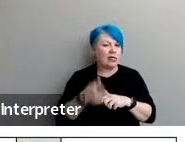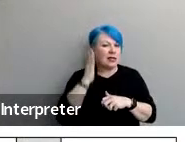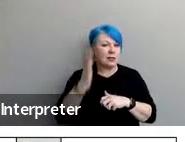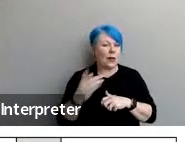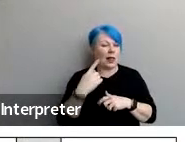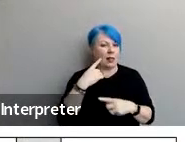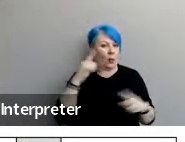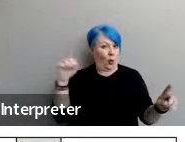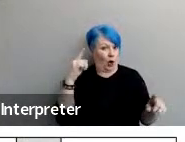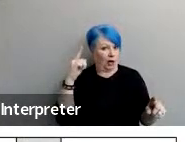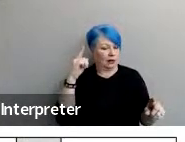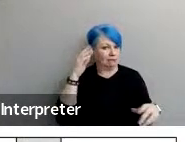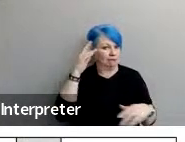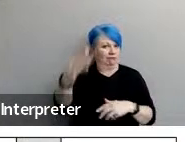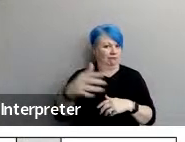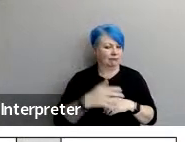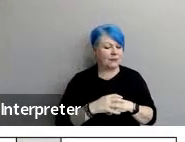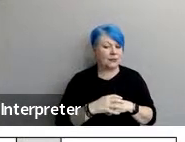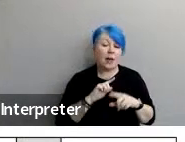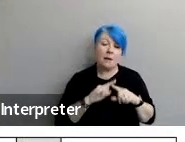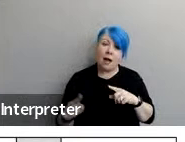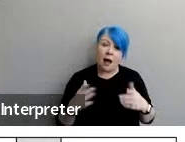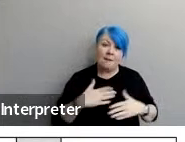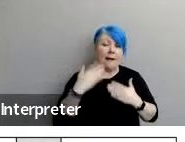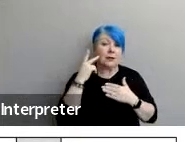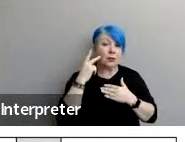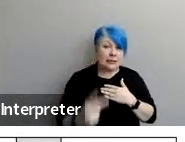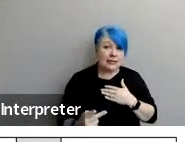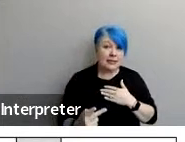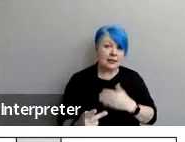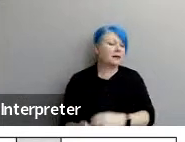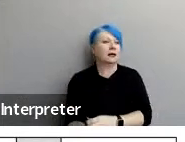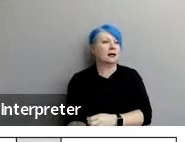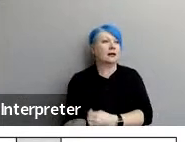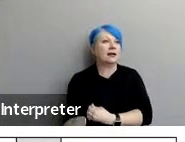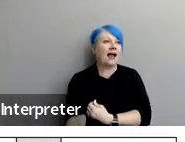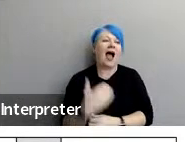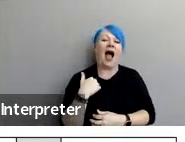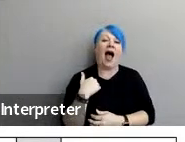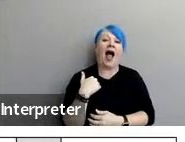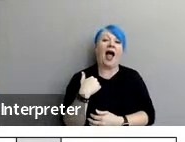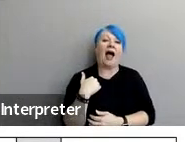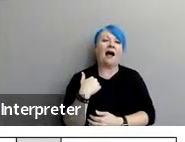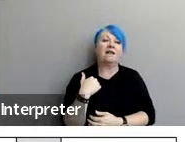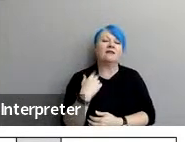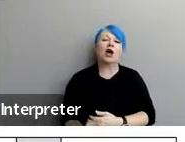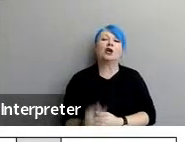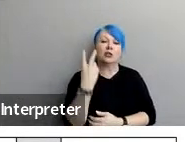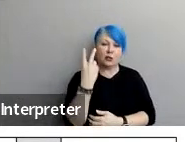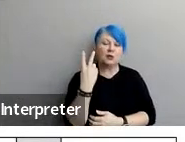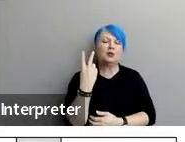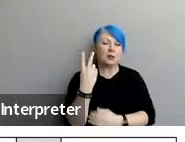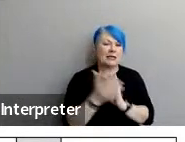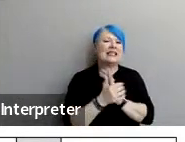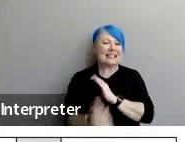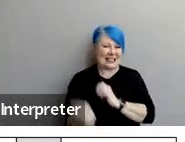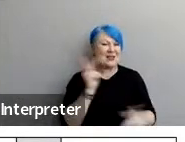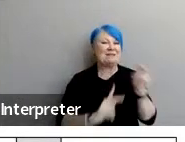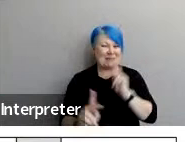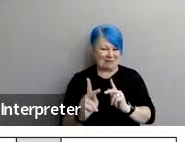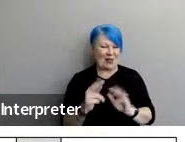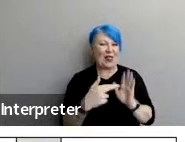work, but I am glad to see that I have two conference individuals who represent